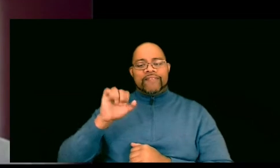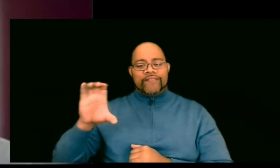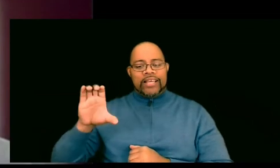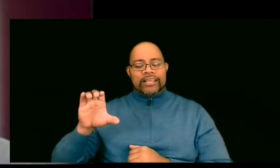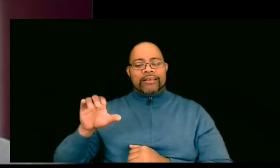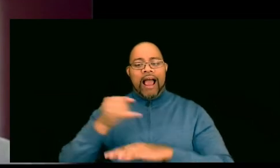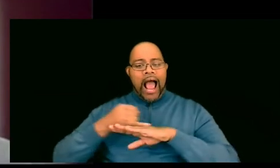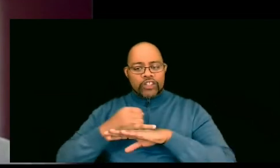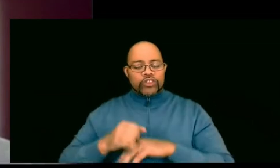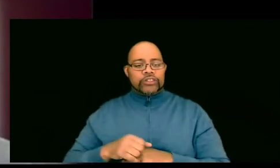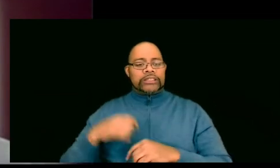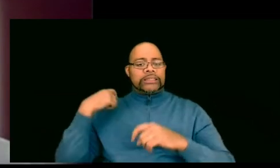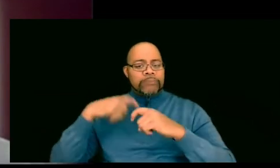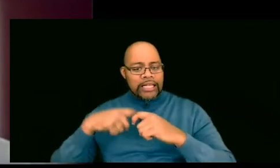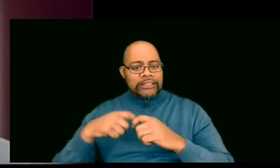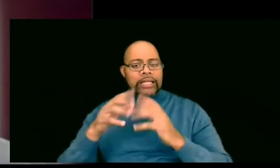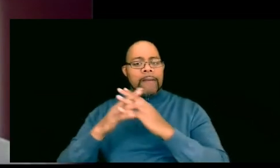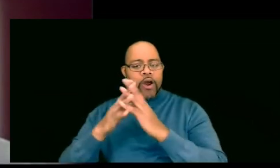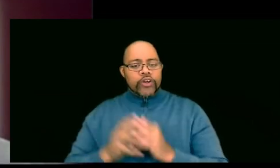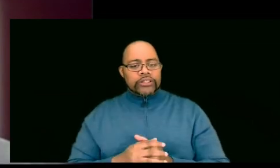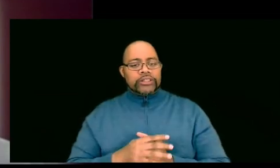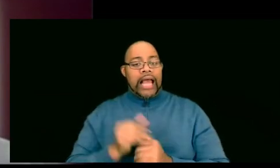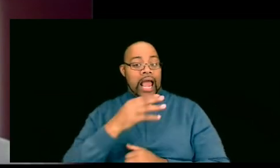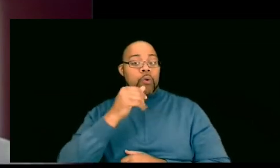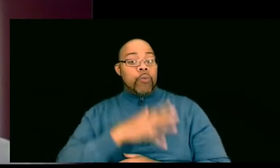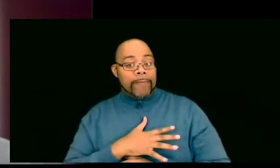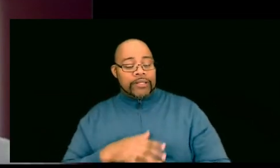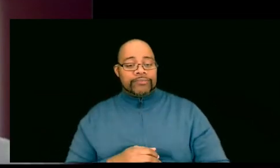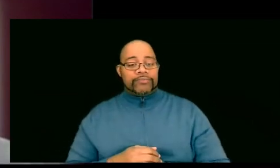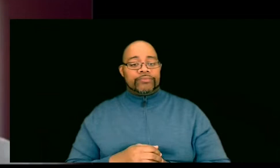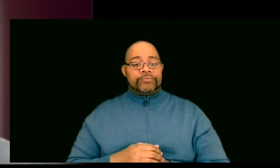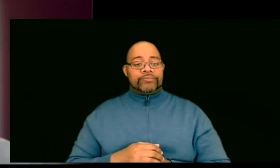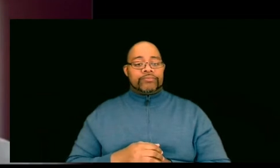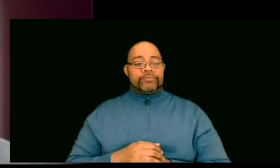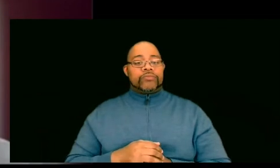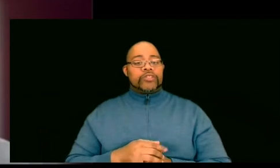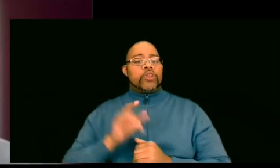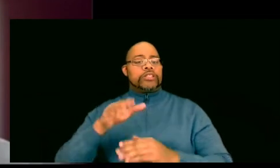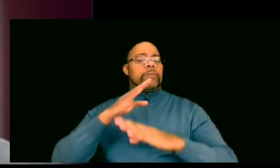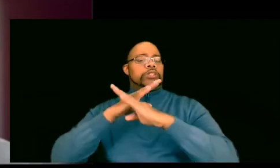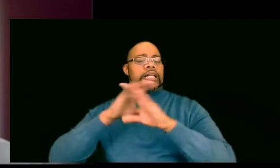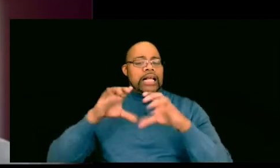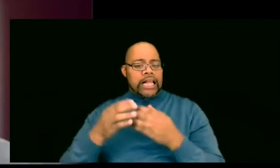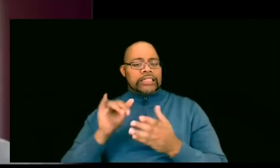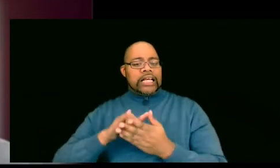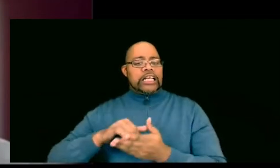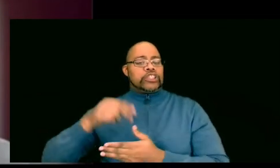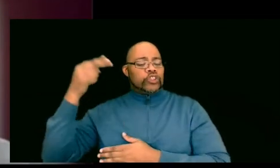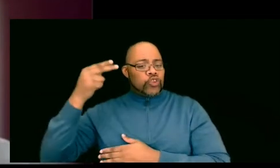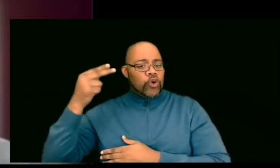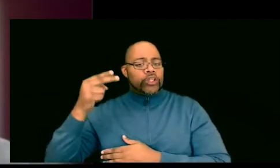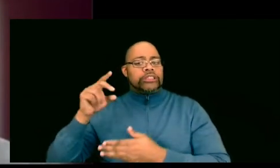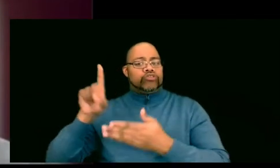Pacific Islanders, Latino or Hispanic Americans, and women were viewed as protected classes, had